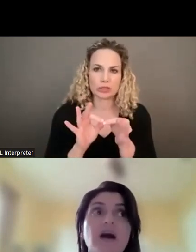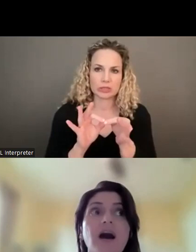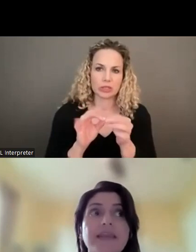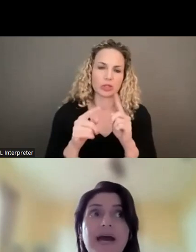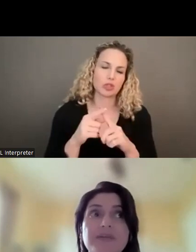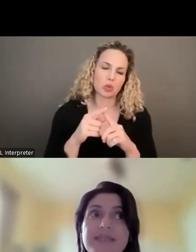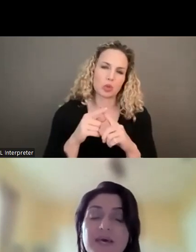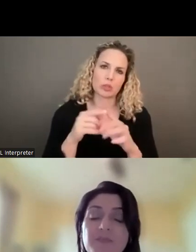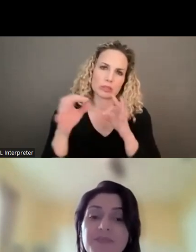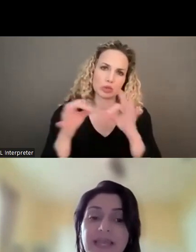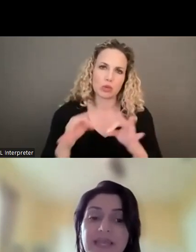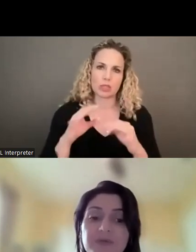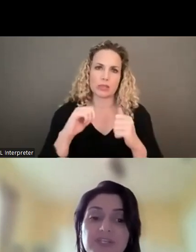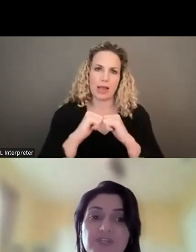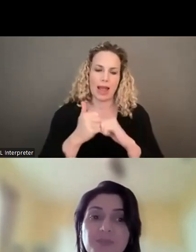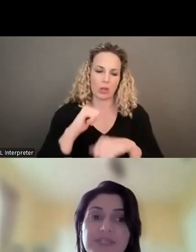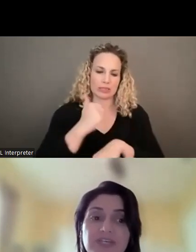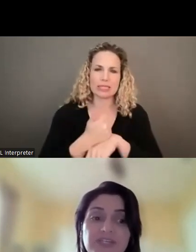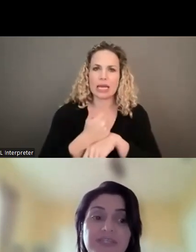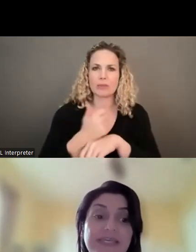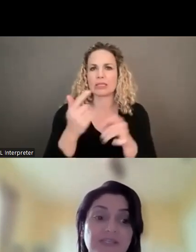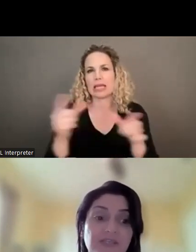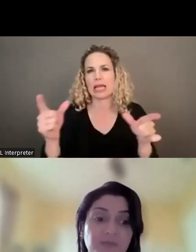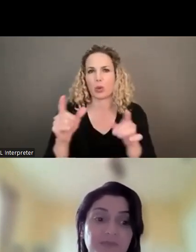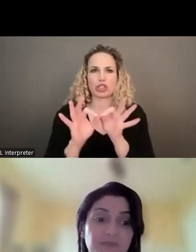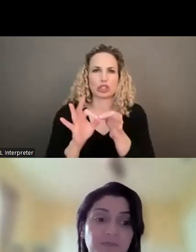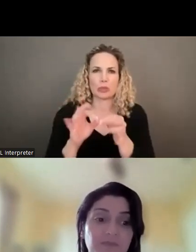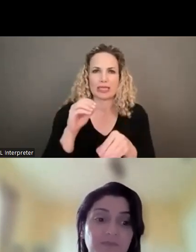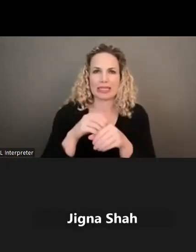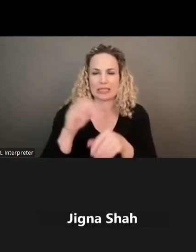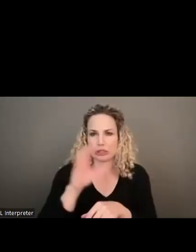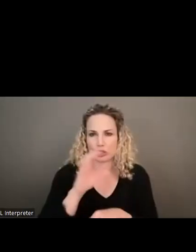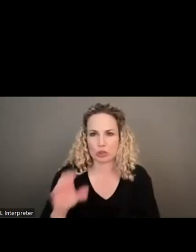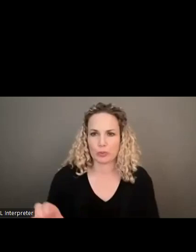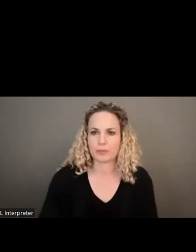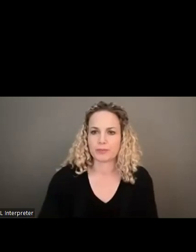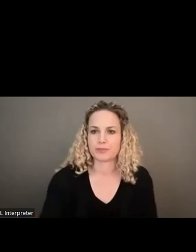instructions on how to set up the language interpretation in Zoom.